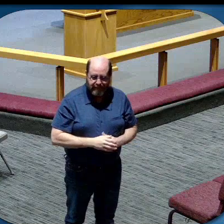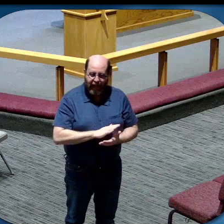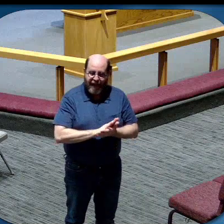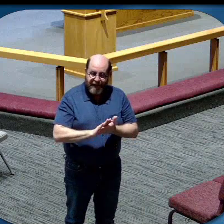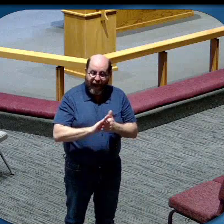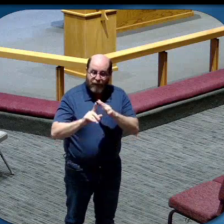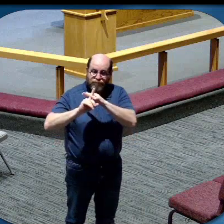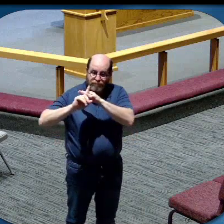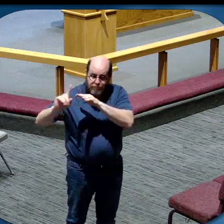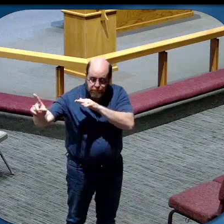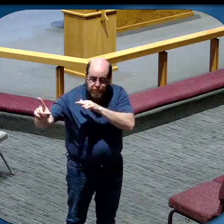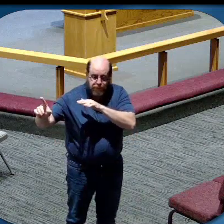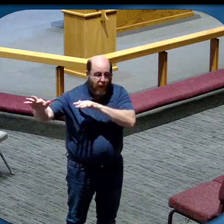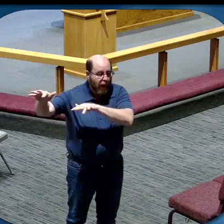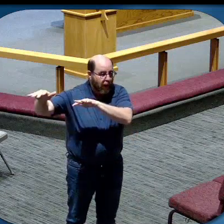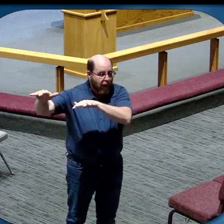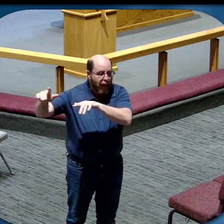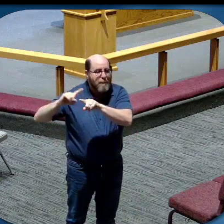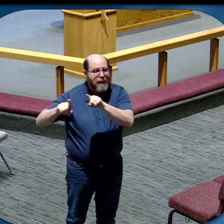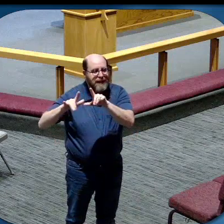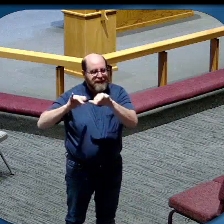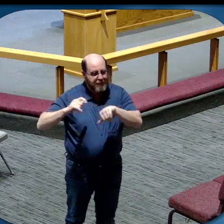get away, and so it's nice to come home.